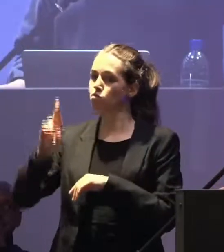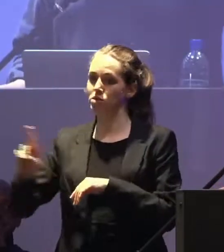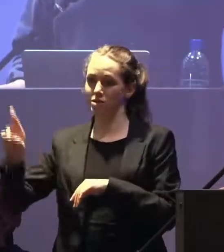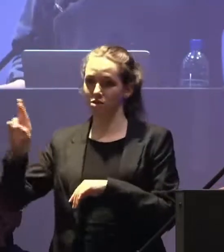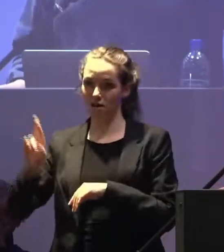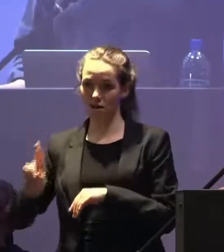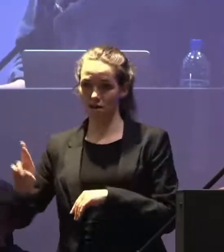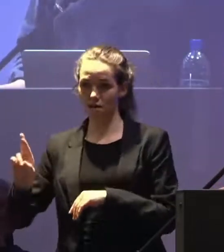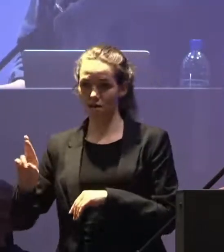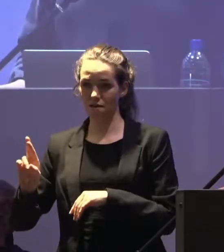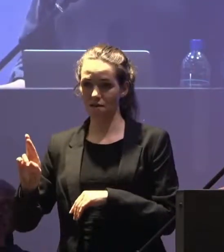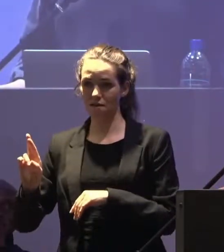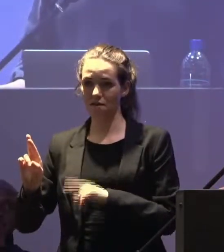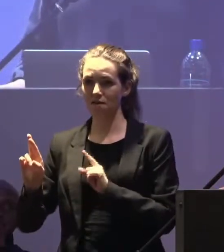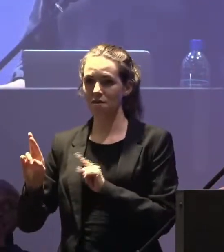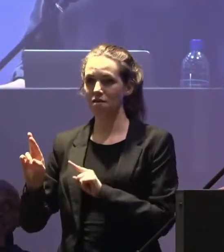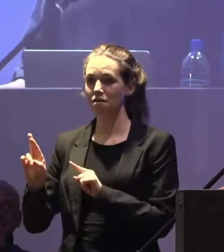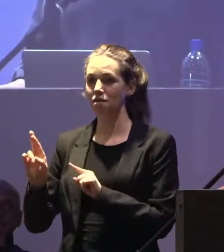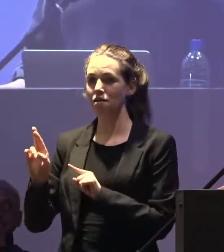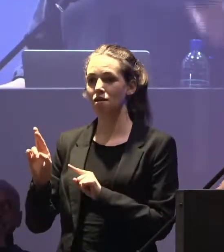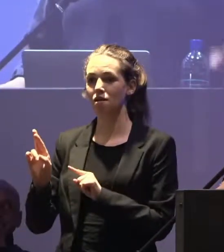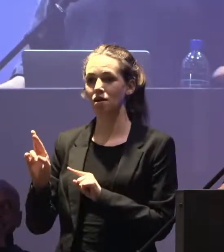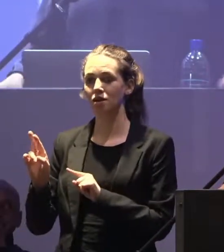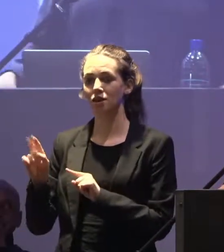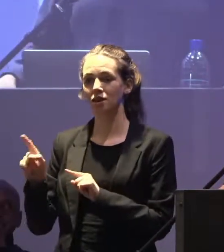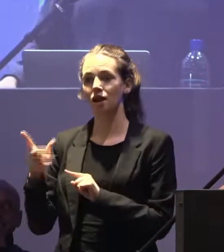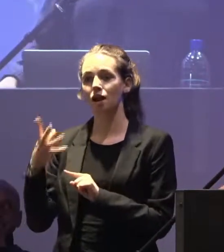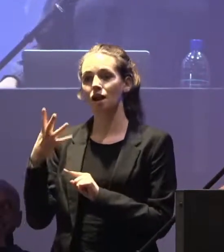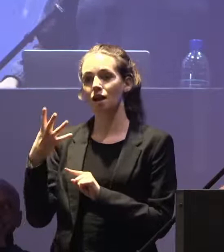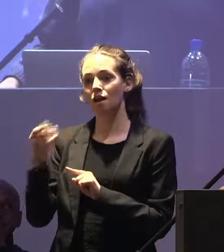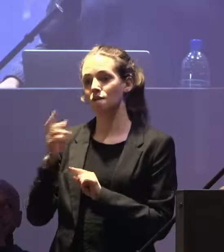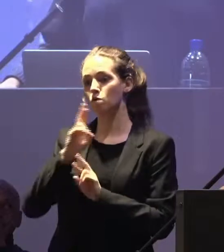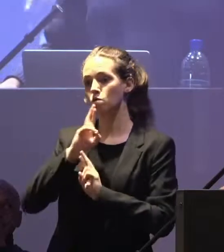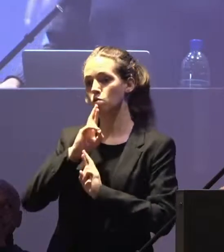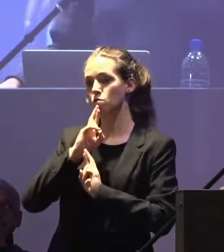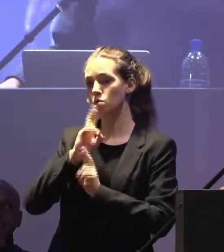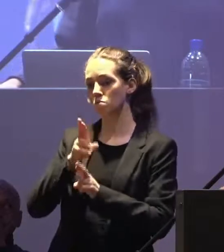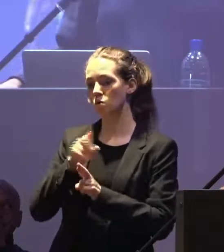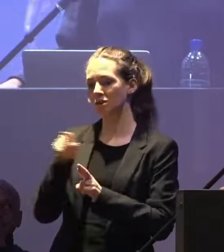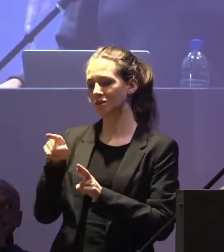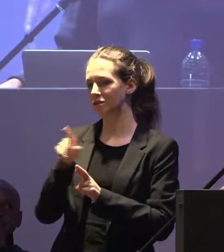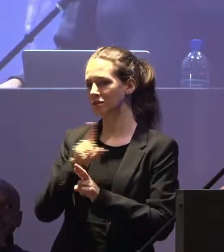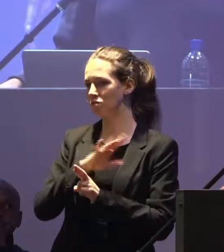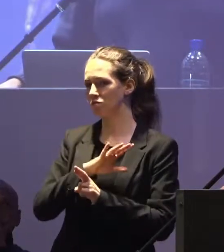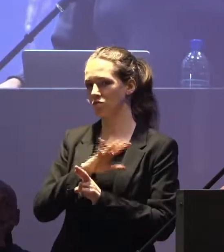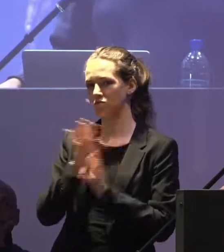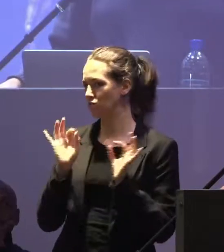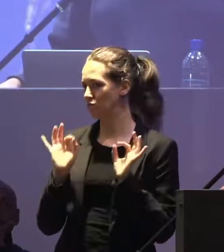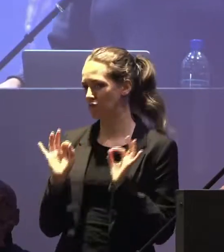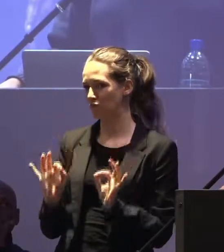Rhodesia on a reconnaissance report which was inaccurate.